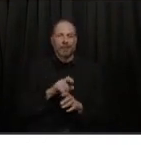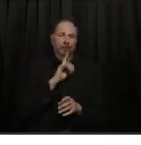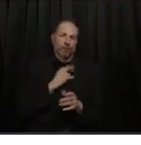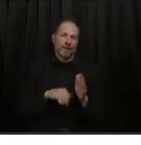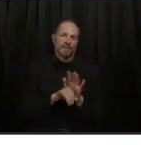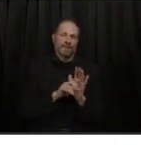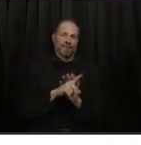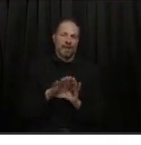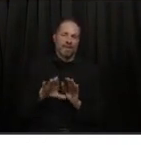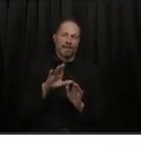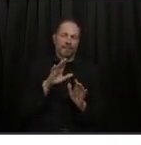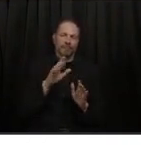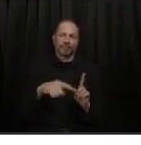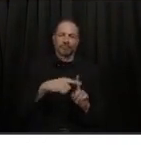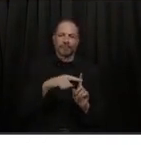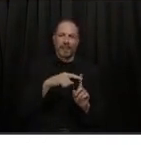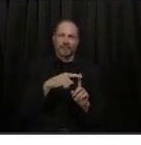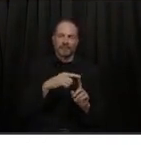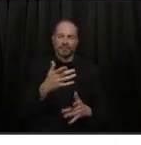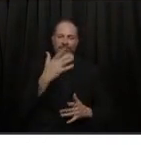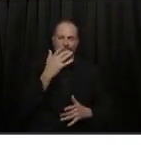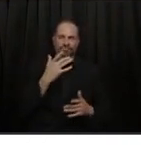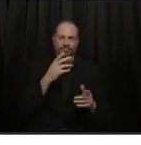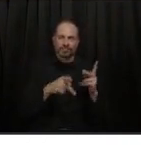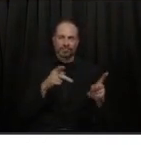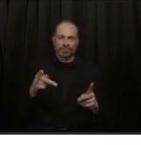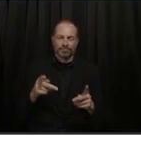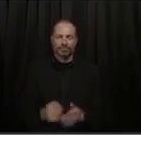to cases. Thank you.